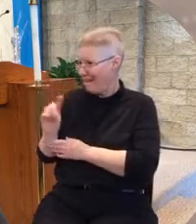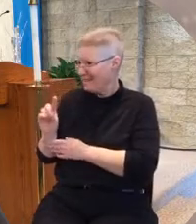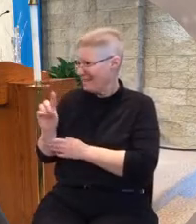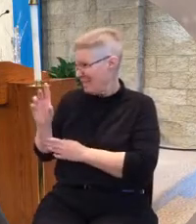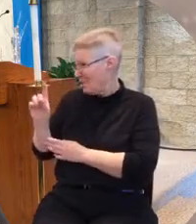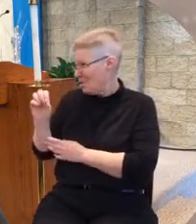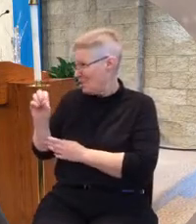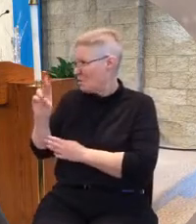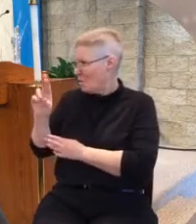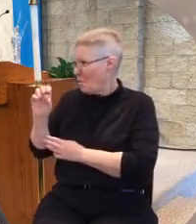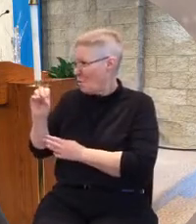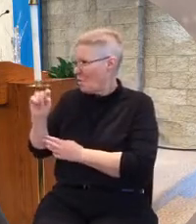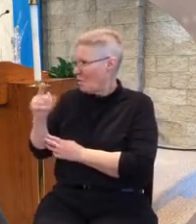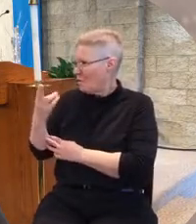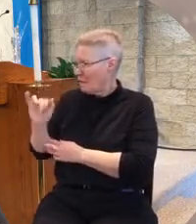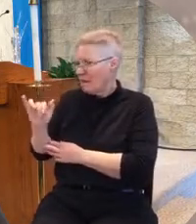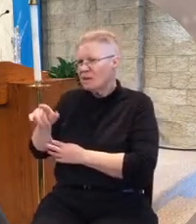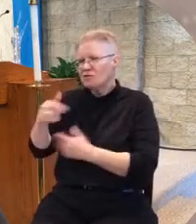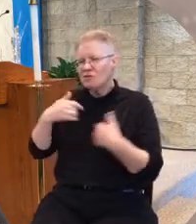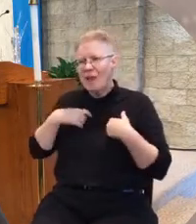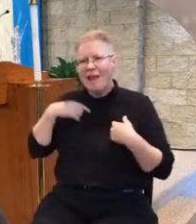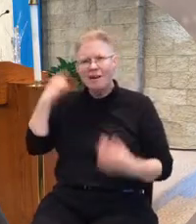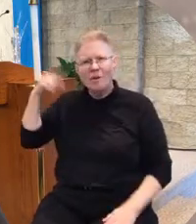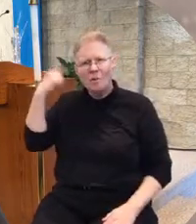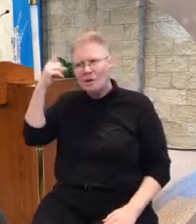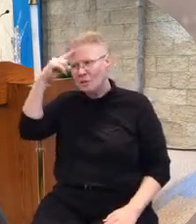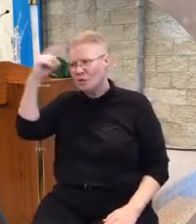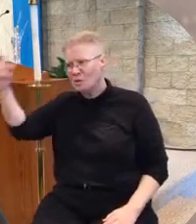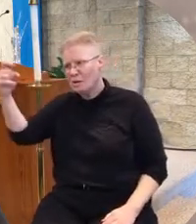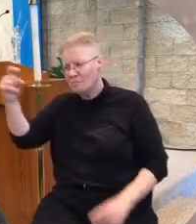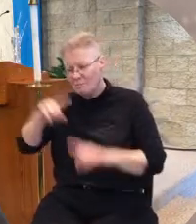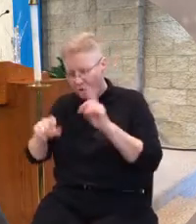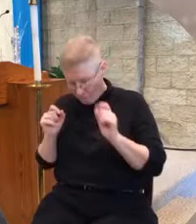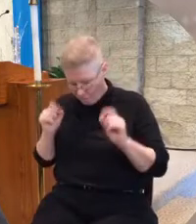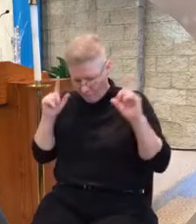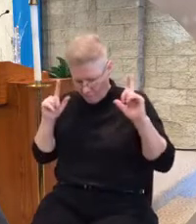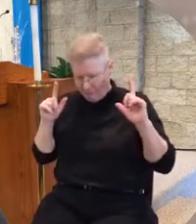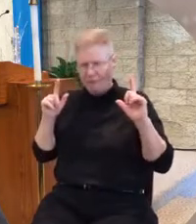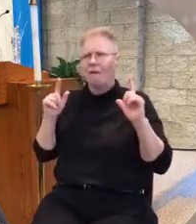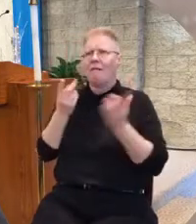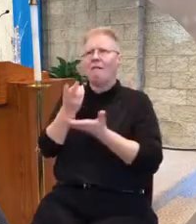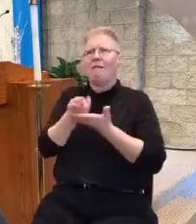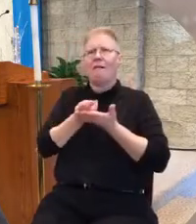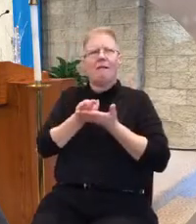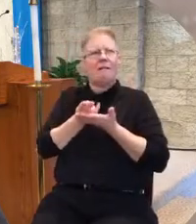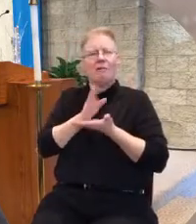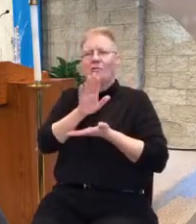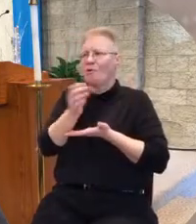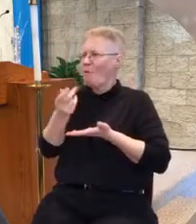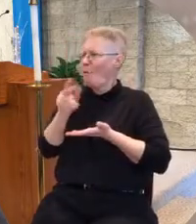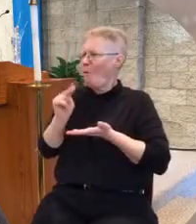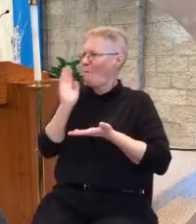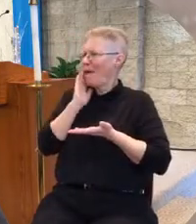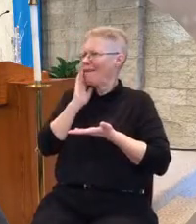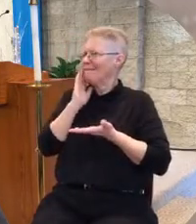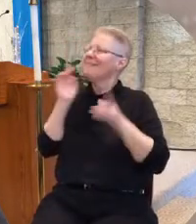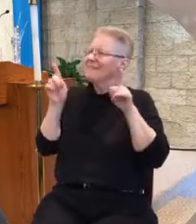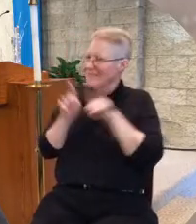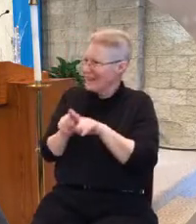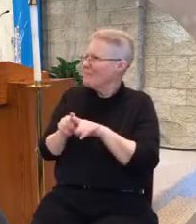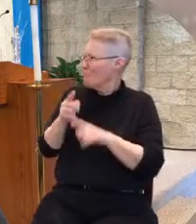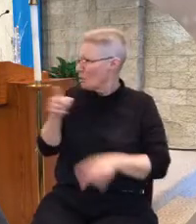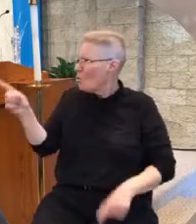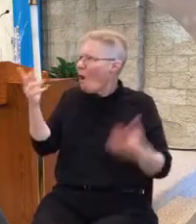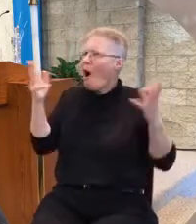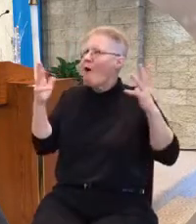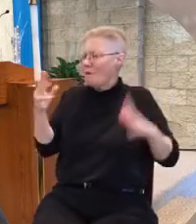in her own bed. That's where you are. You're already home. But you awaken. You feel the presence and power within. You